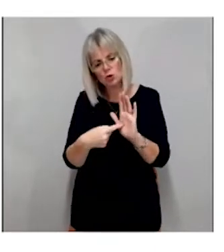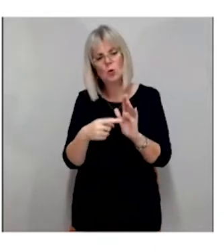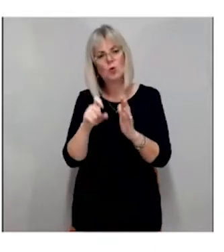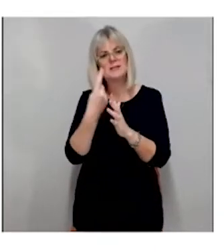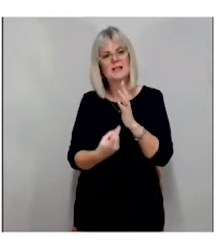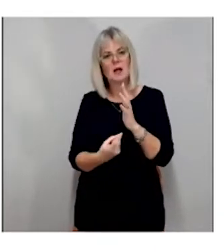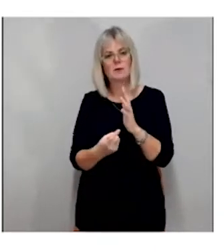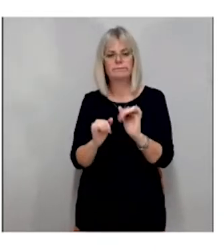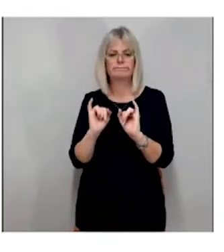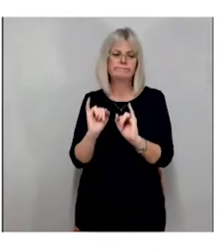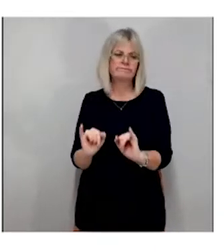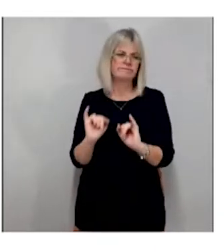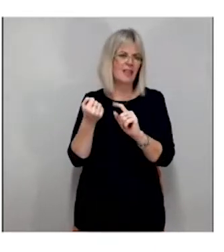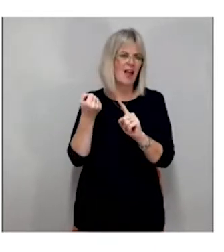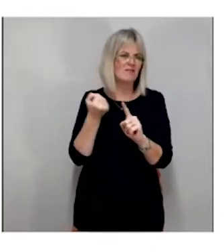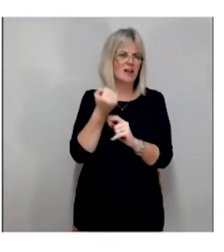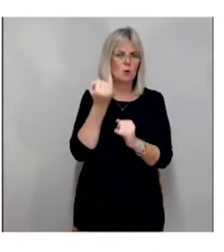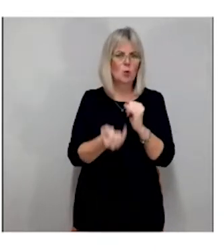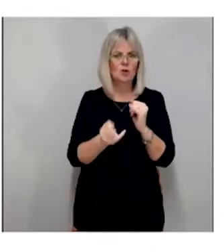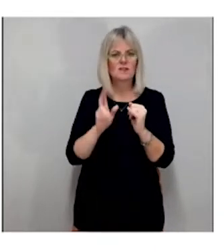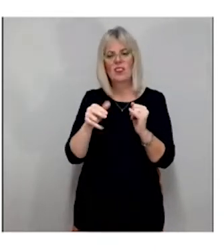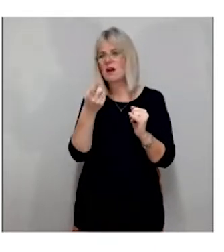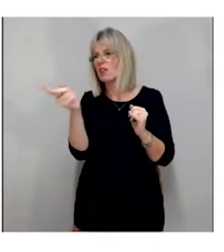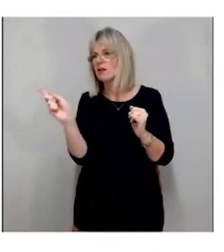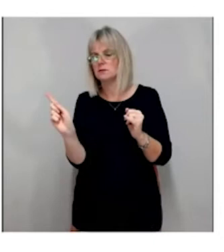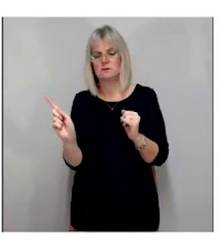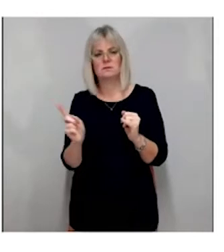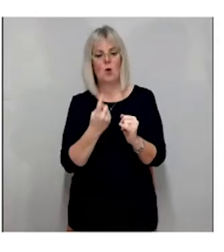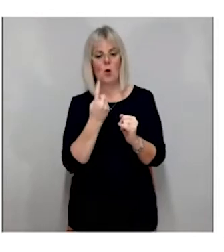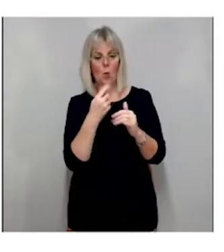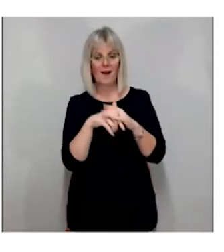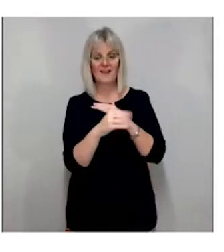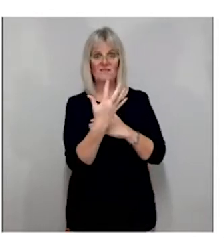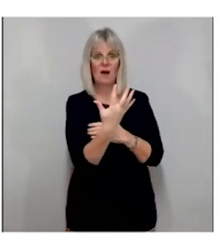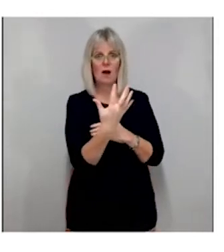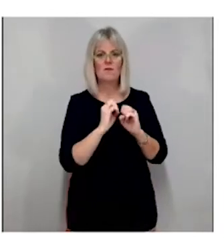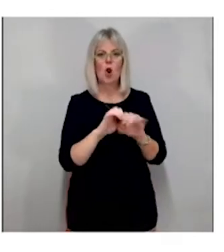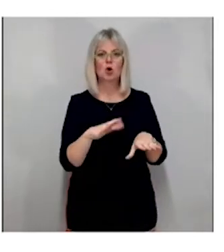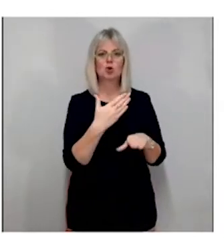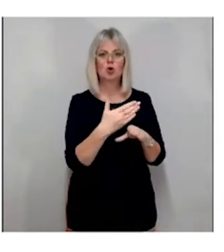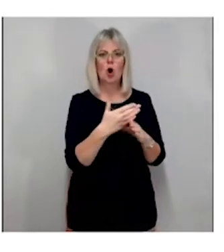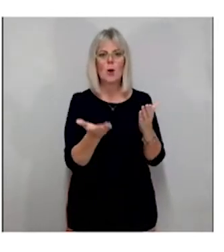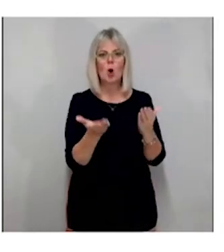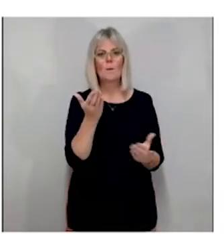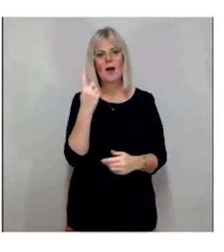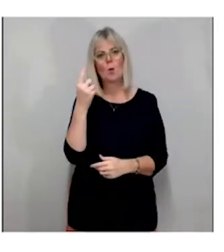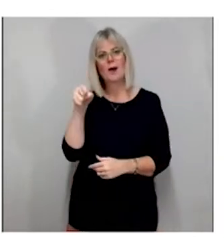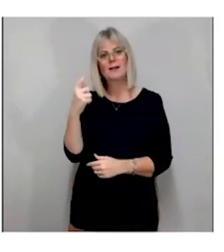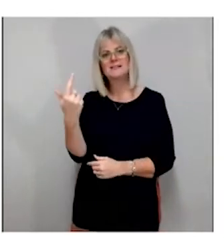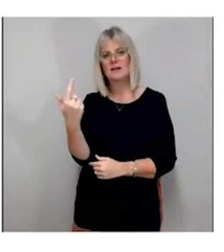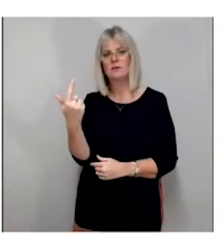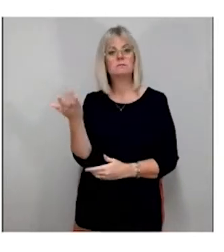with disabilities have lost their jobs, compared to 1 in 7 without. So we are including people with disabilities into our